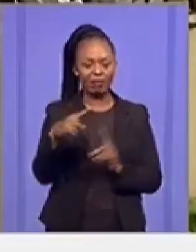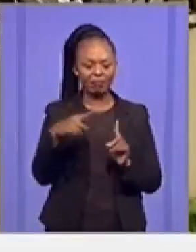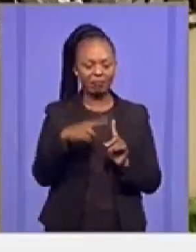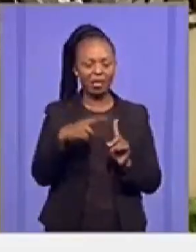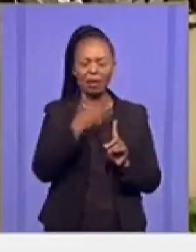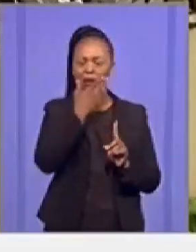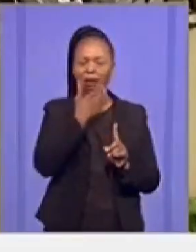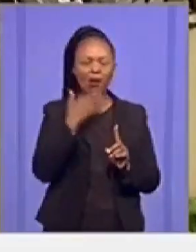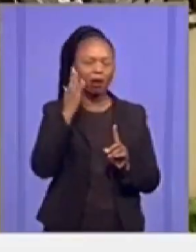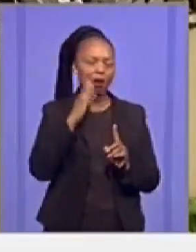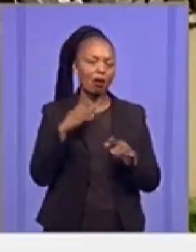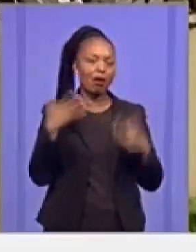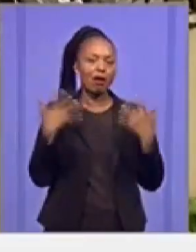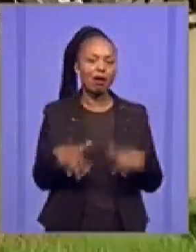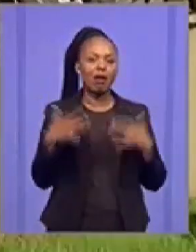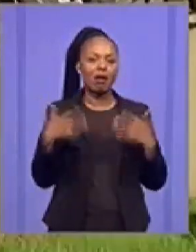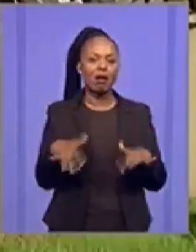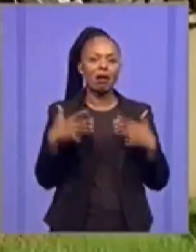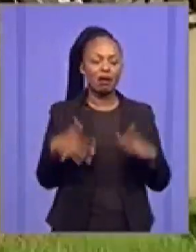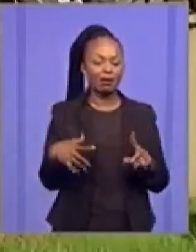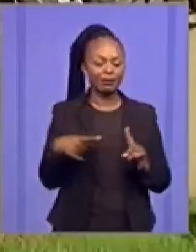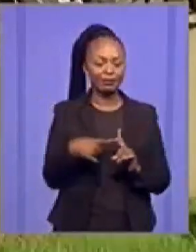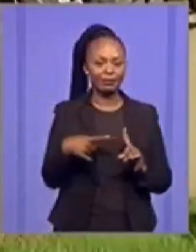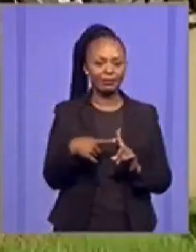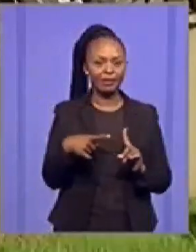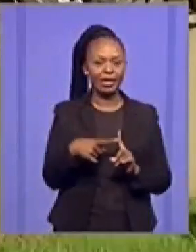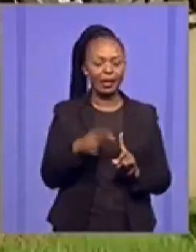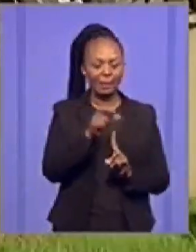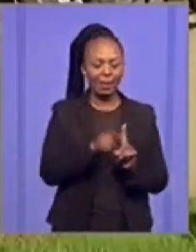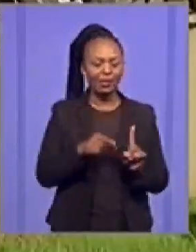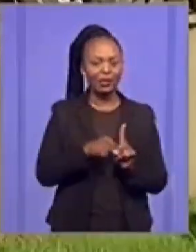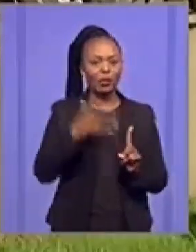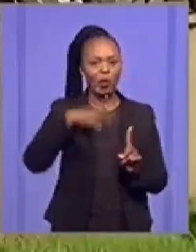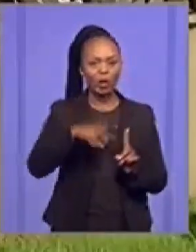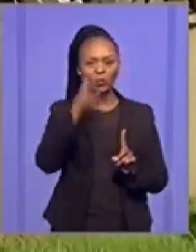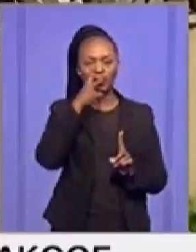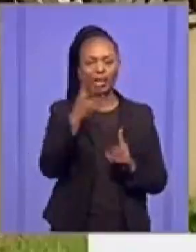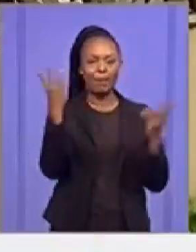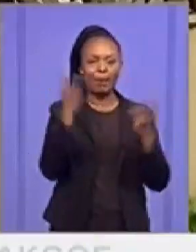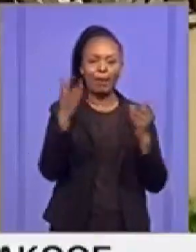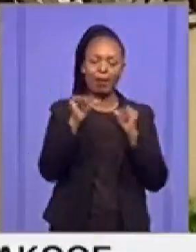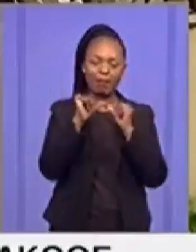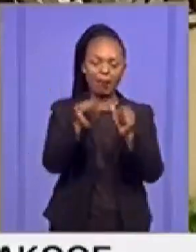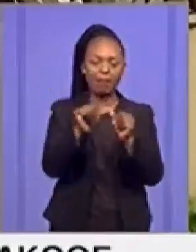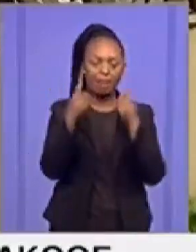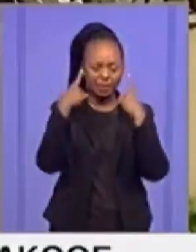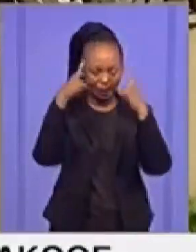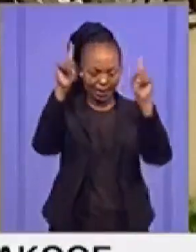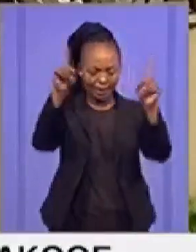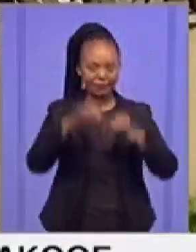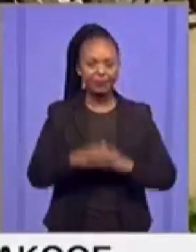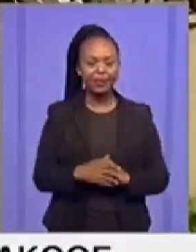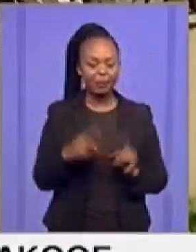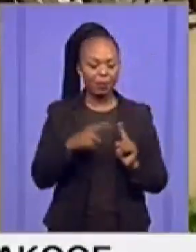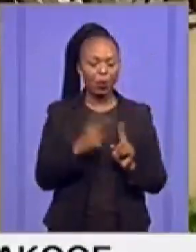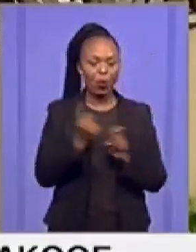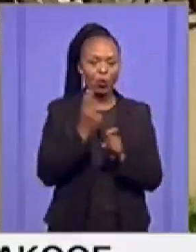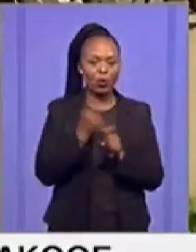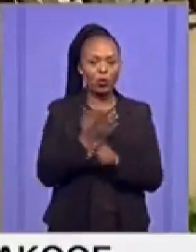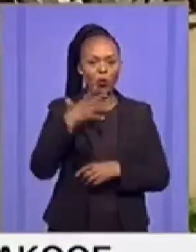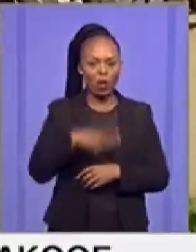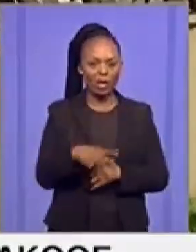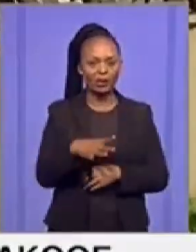bonolo haholo, e le motho e mong a ratang ho bona motho e mong le mong a tswela pele, ene le motho e mong a lakaletsang hore